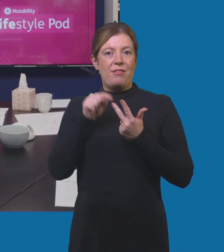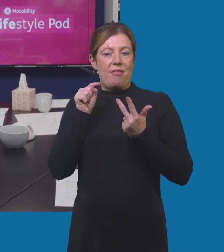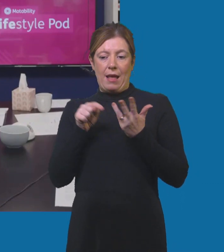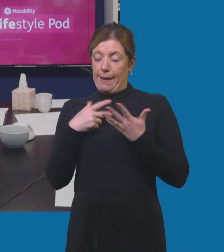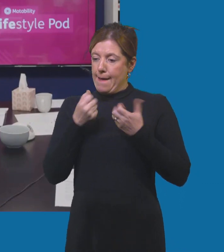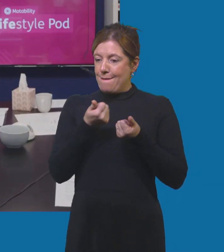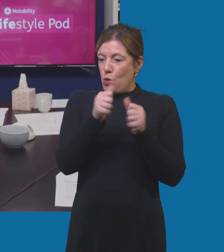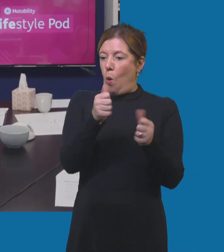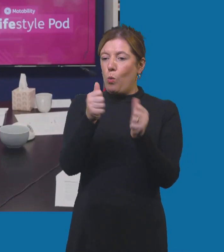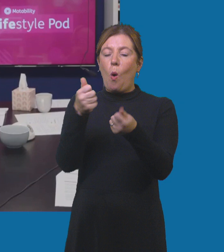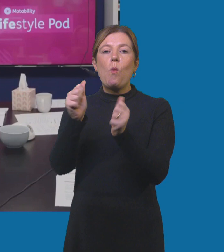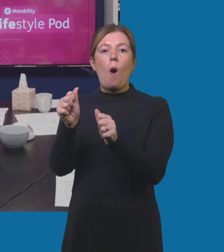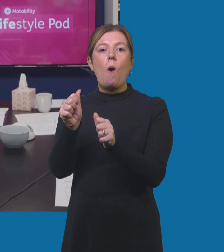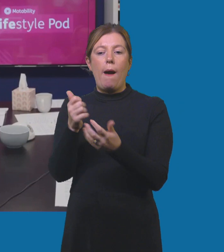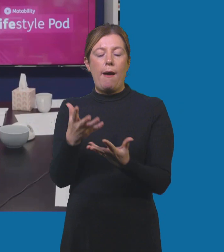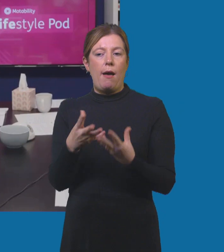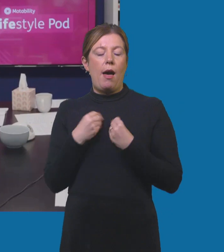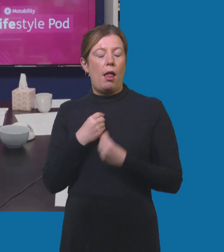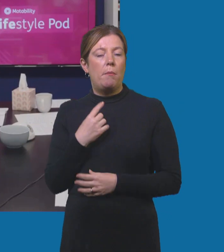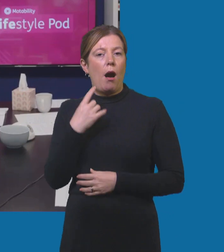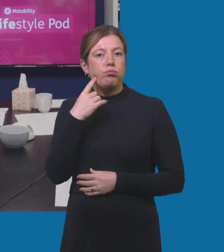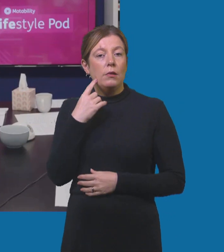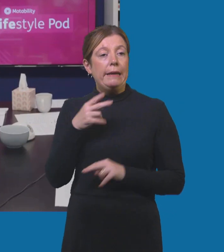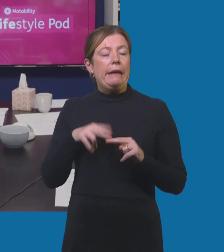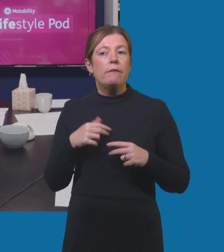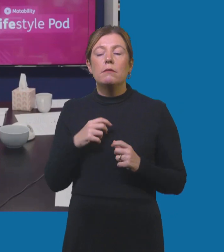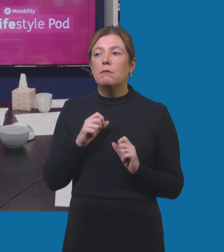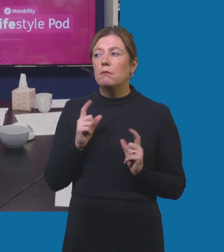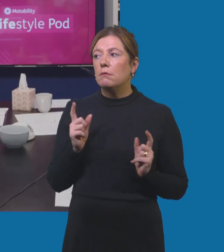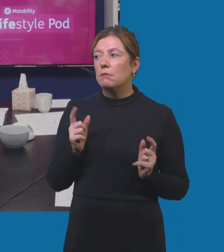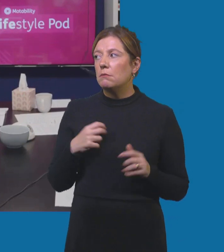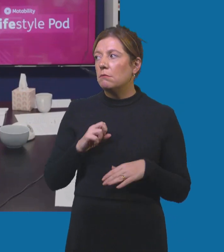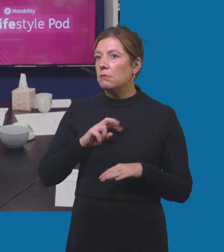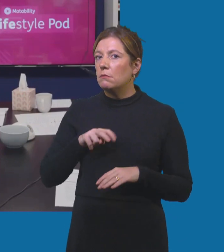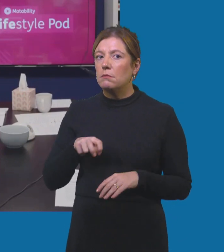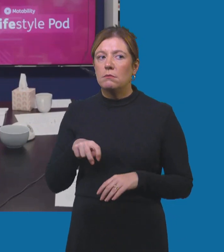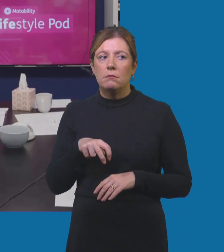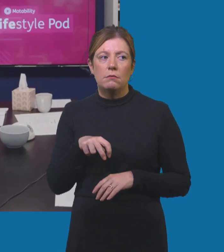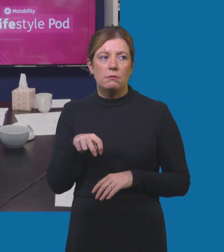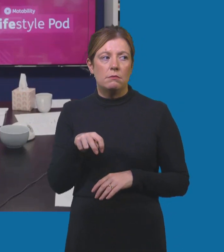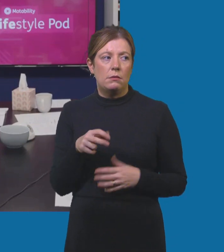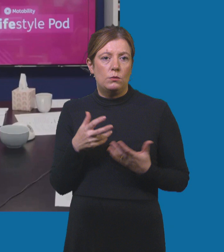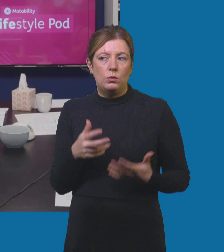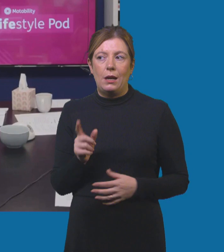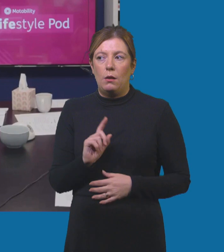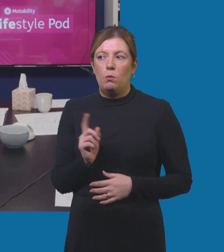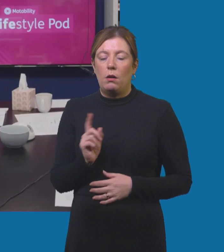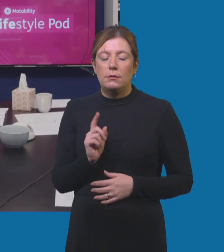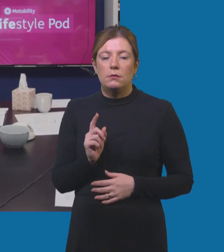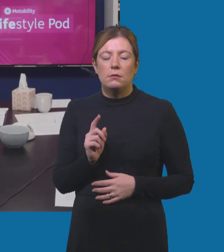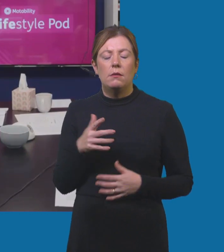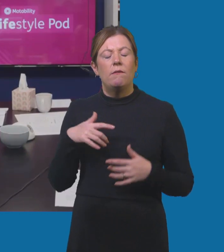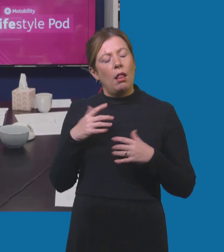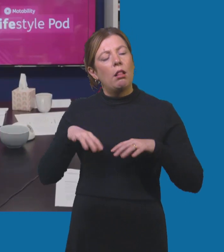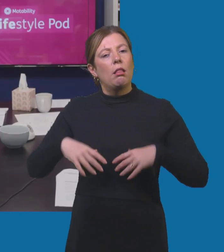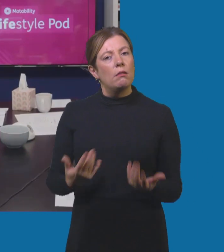achieve, it's so much easier than having nothing and just getting up and thinking, what's today going to bring?